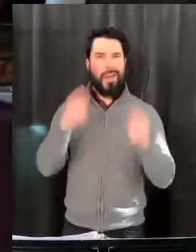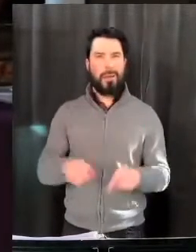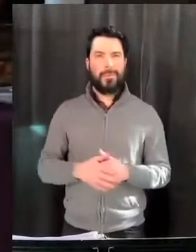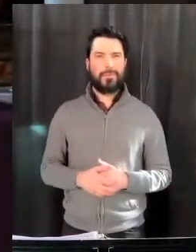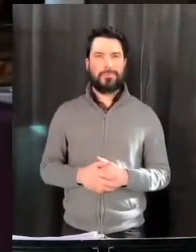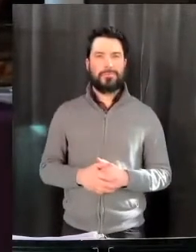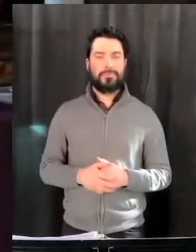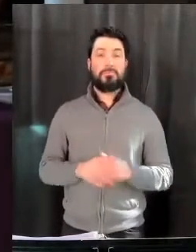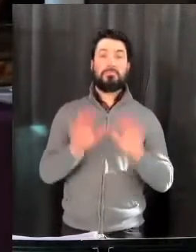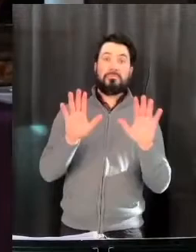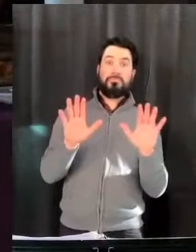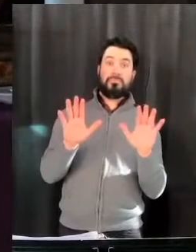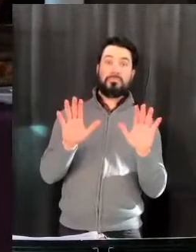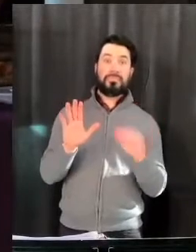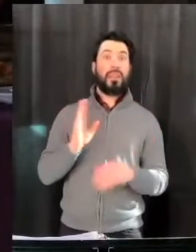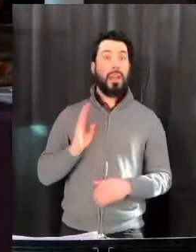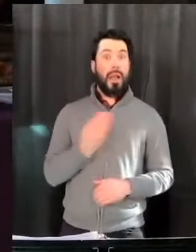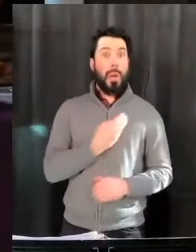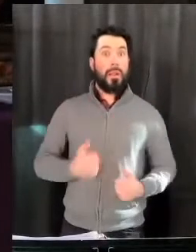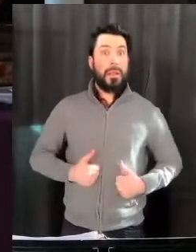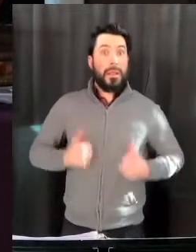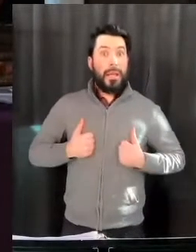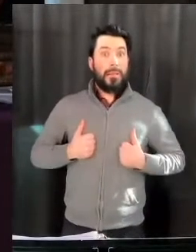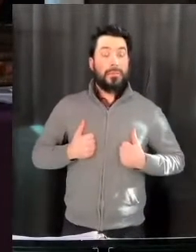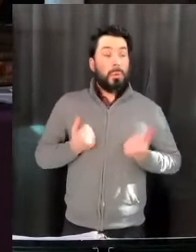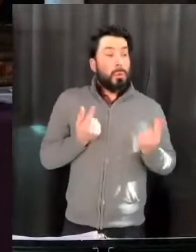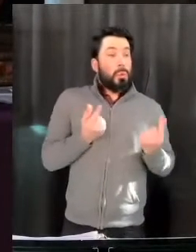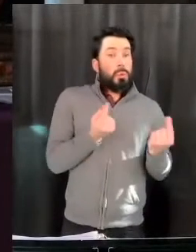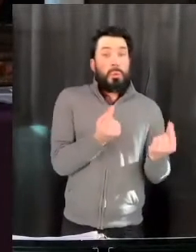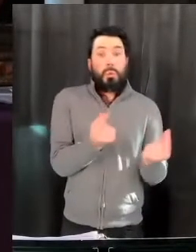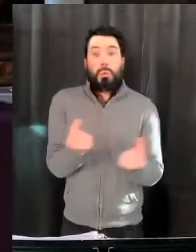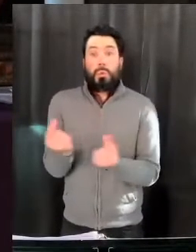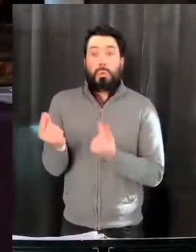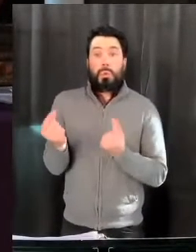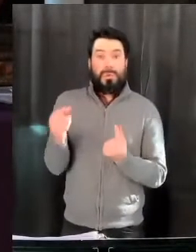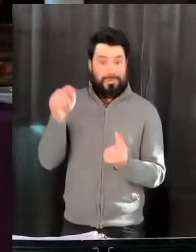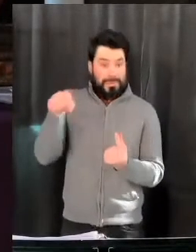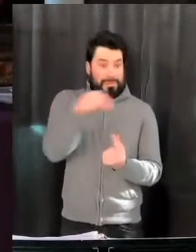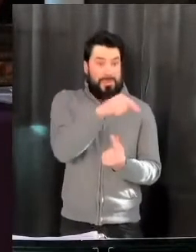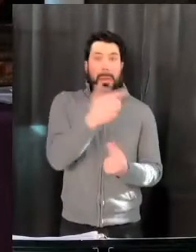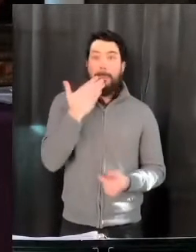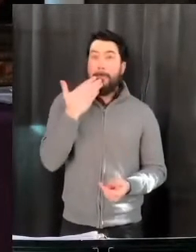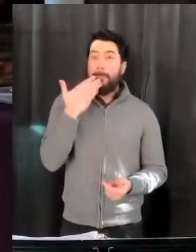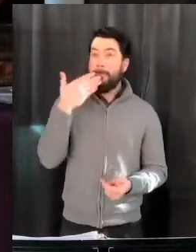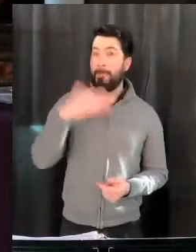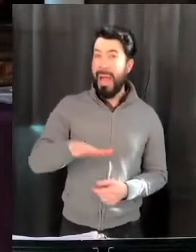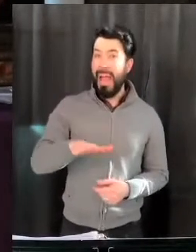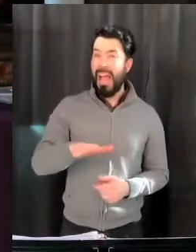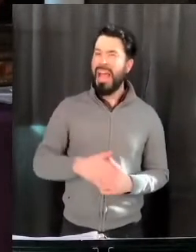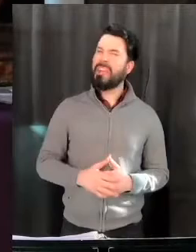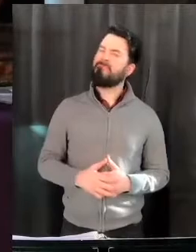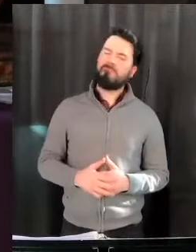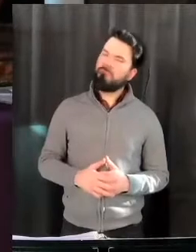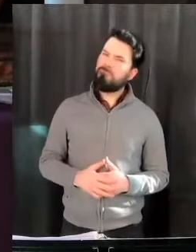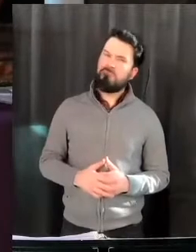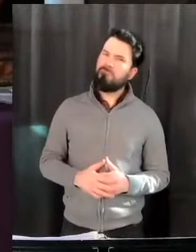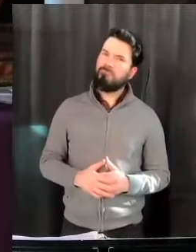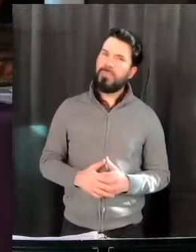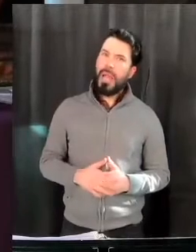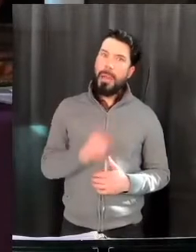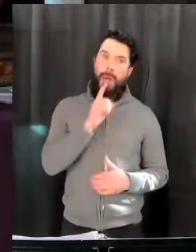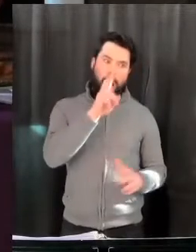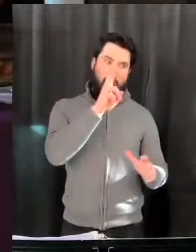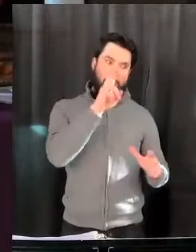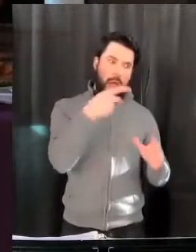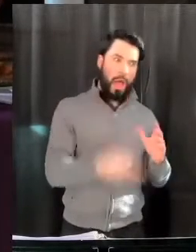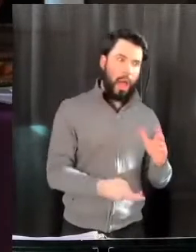our lives, right, that we do that aren't bad, but if we do them too often, too much, spend